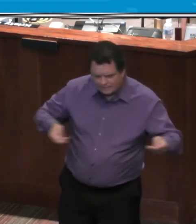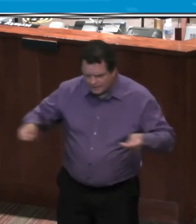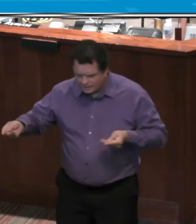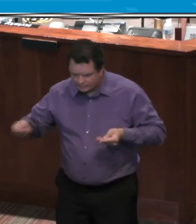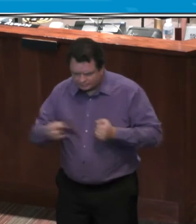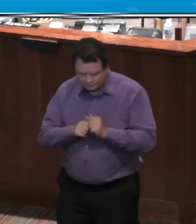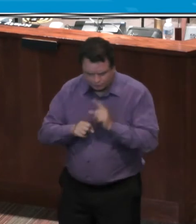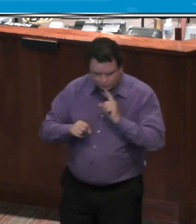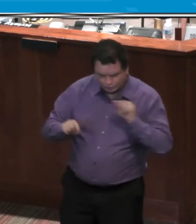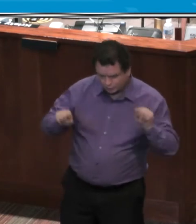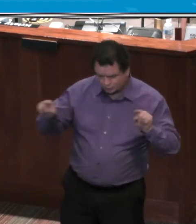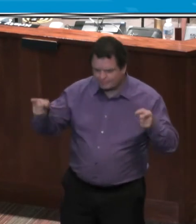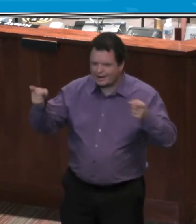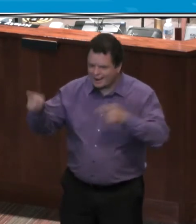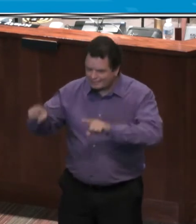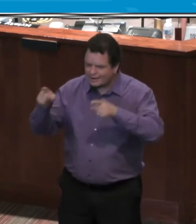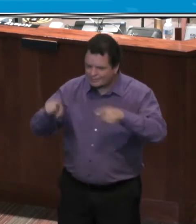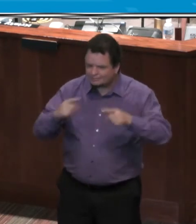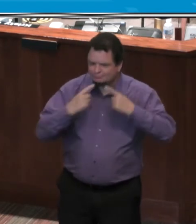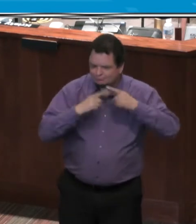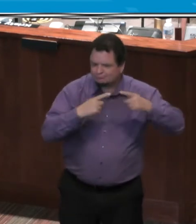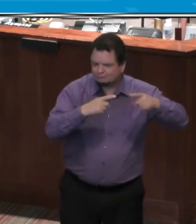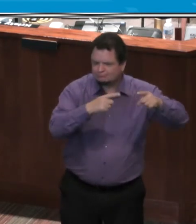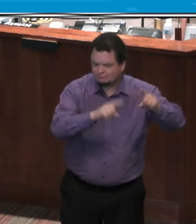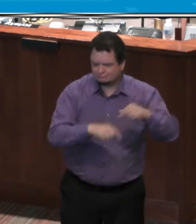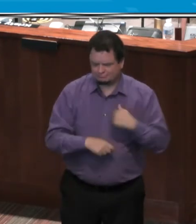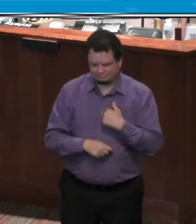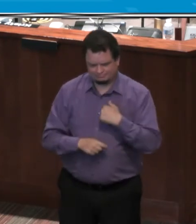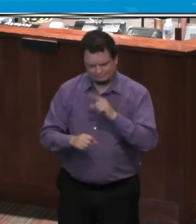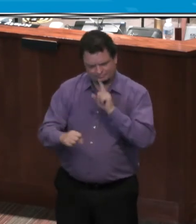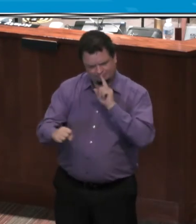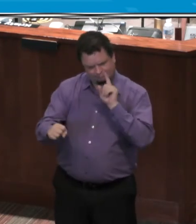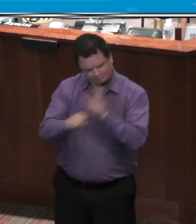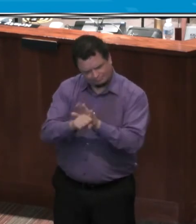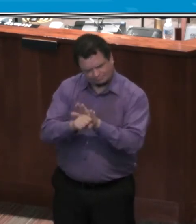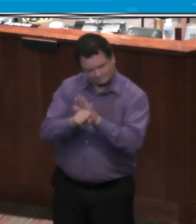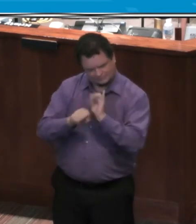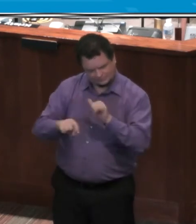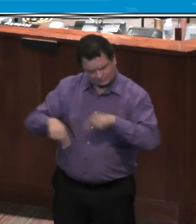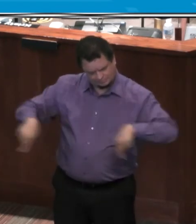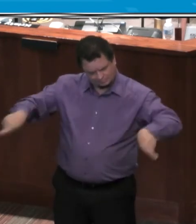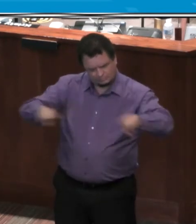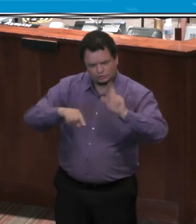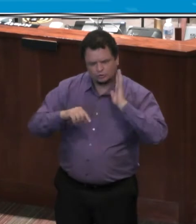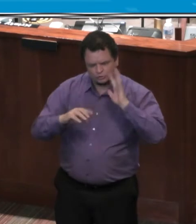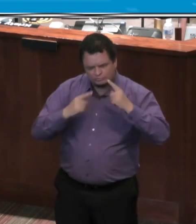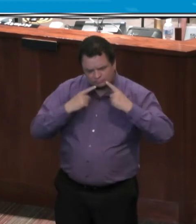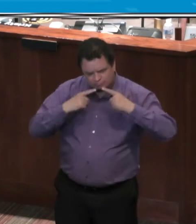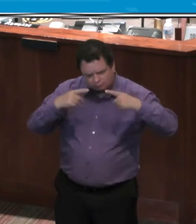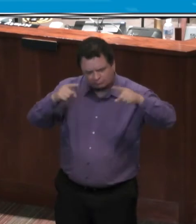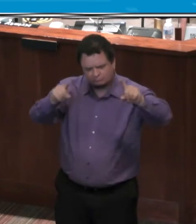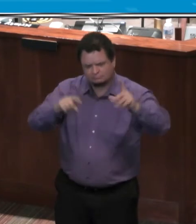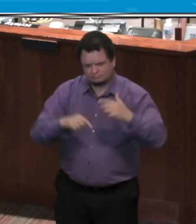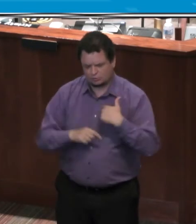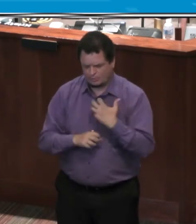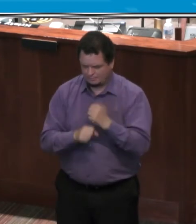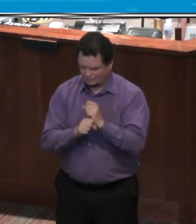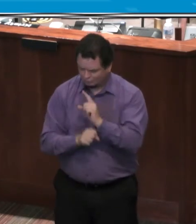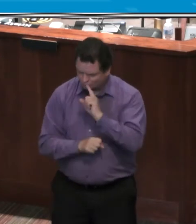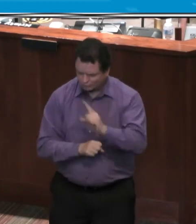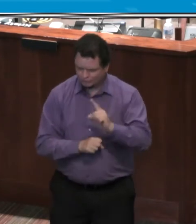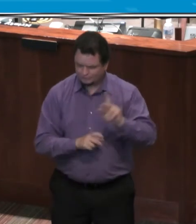ensure that we're able to achieve those things that we want to achieve to improve our quality of life. I'm honored to be with the health